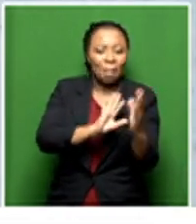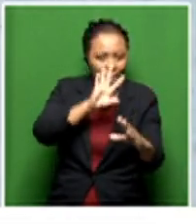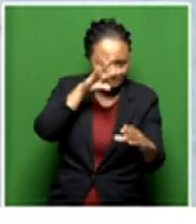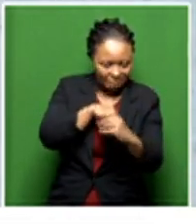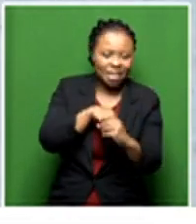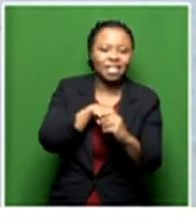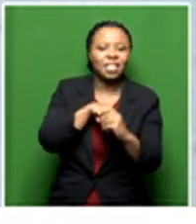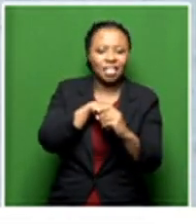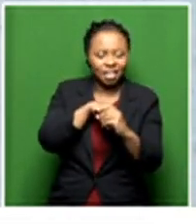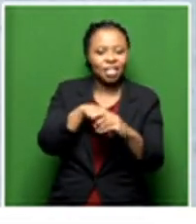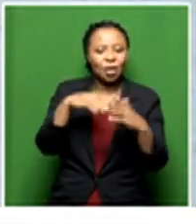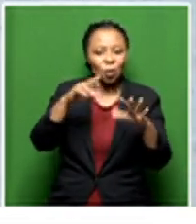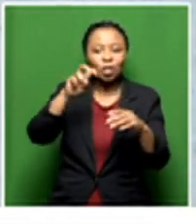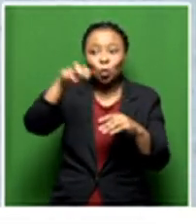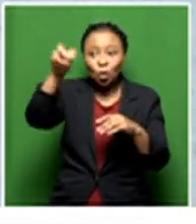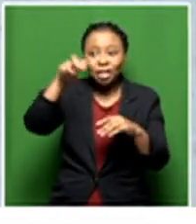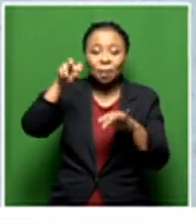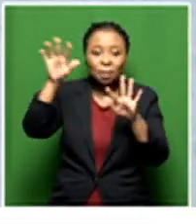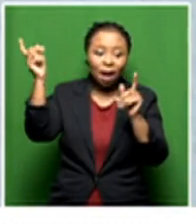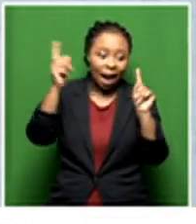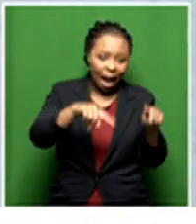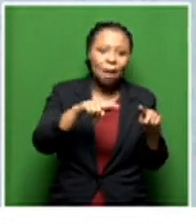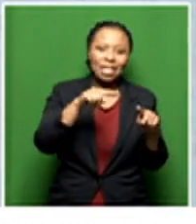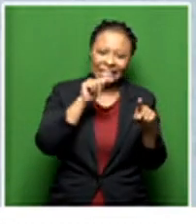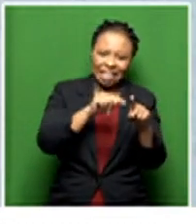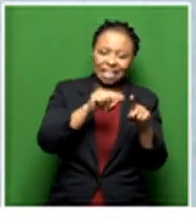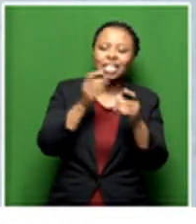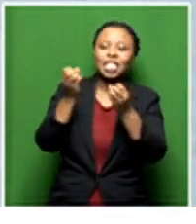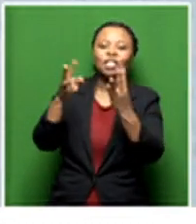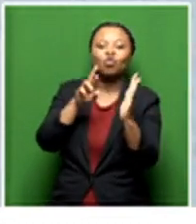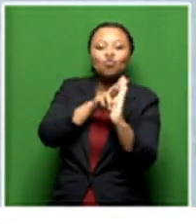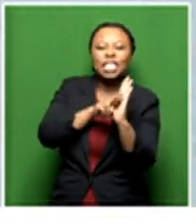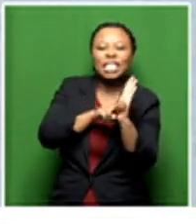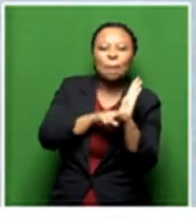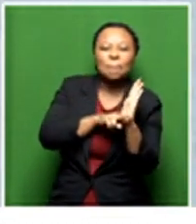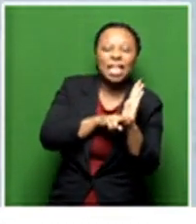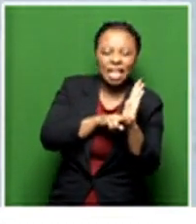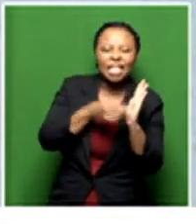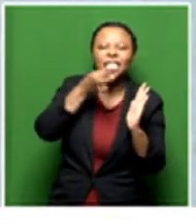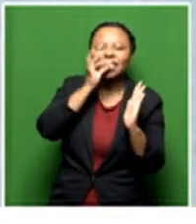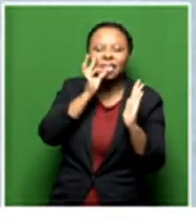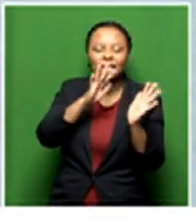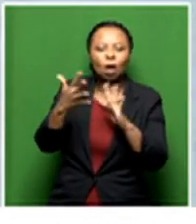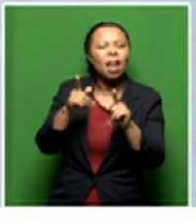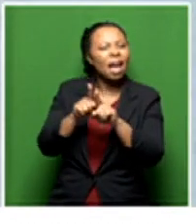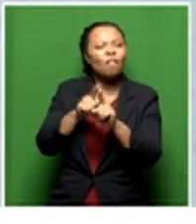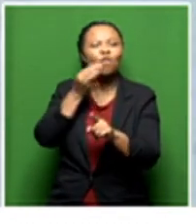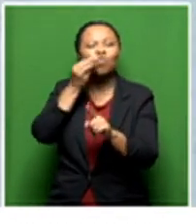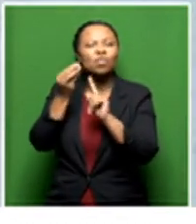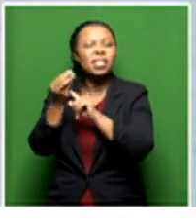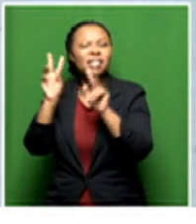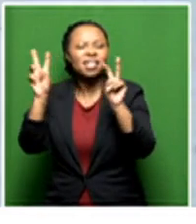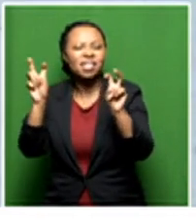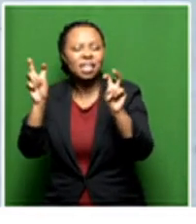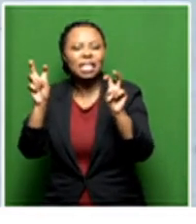our tourist destinations. And I give recipes about tea because just like food, it